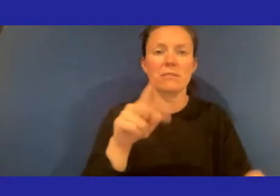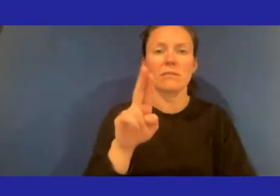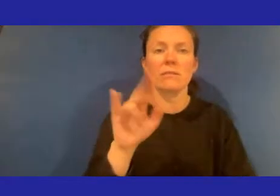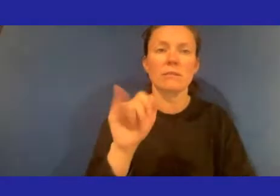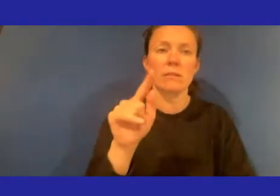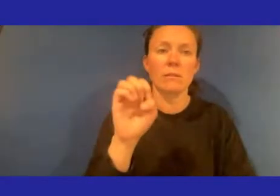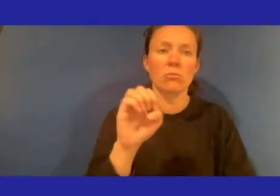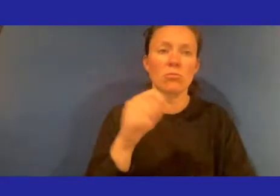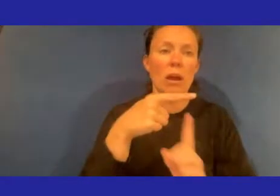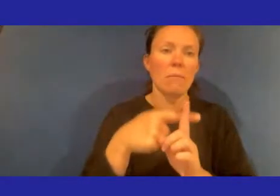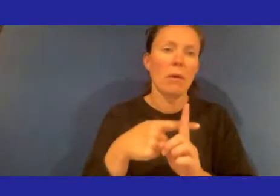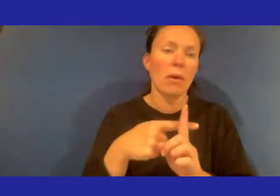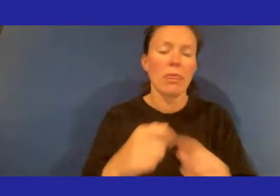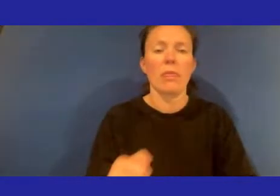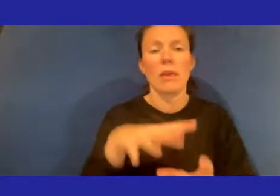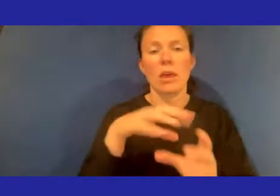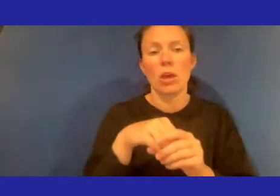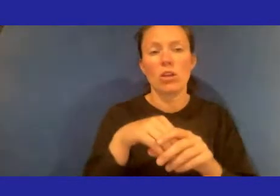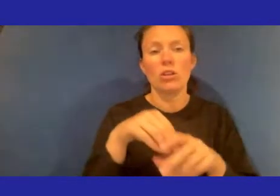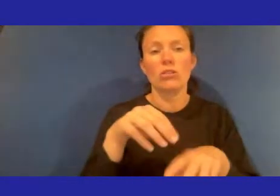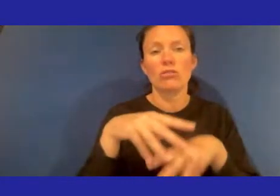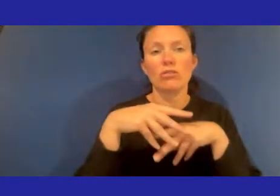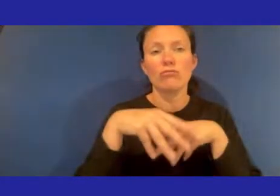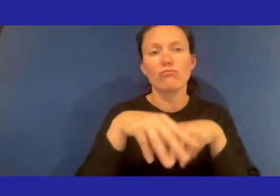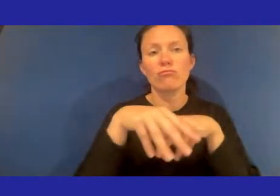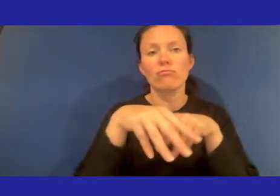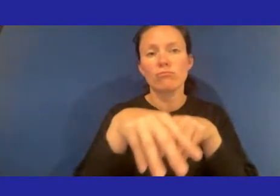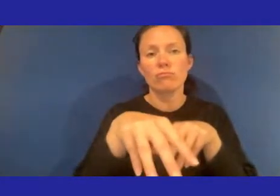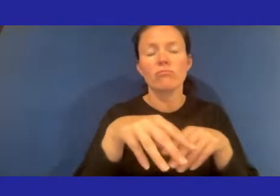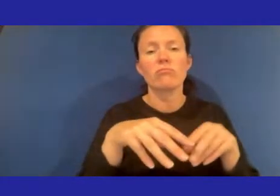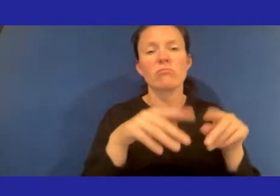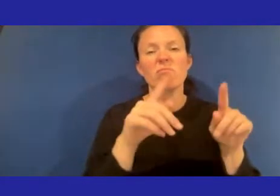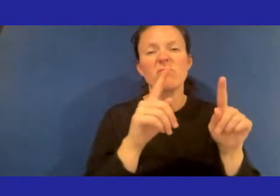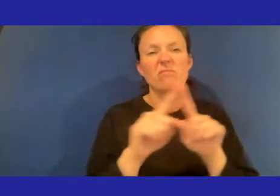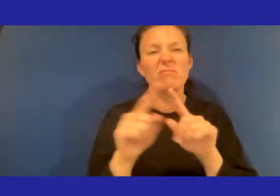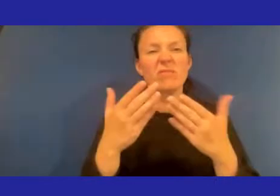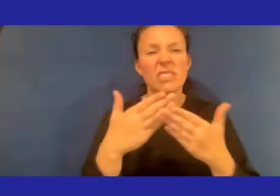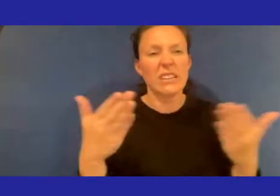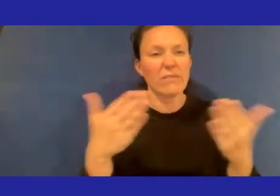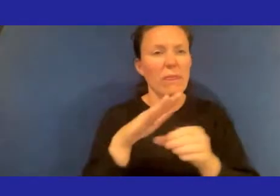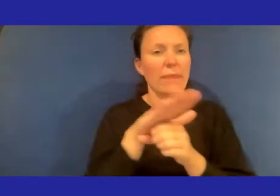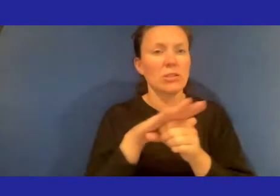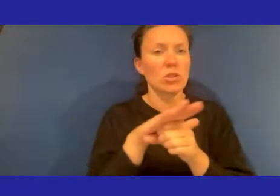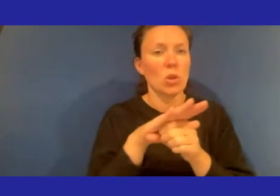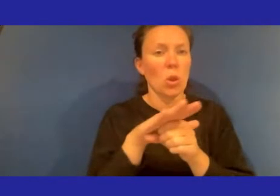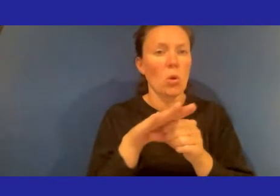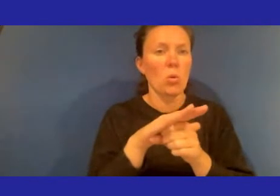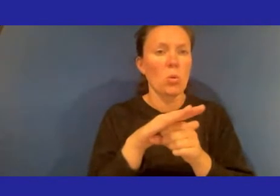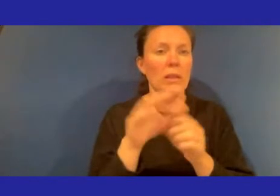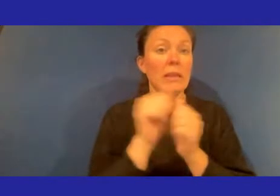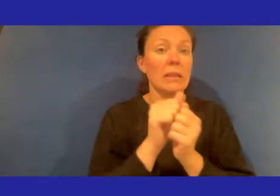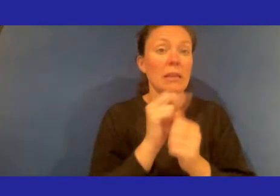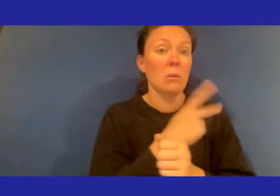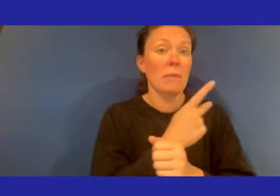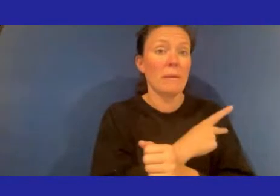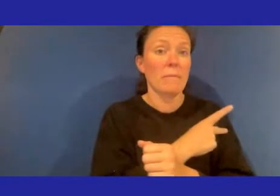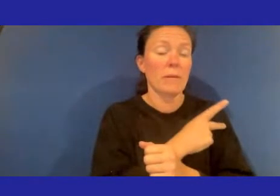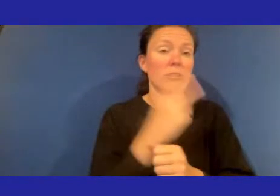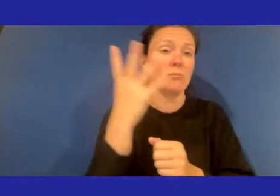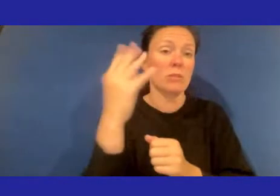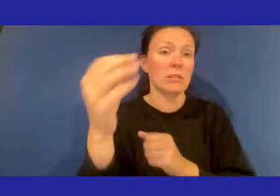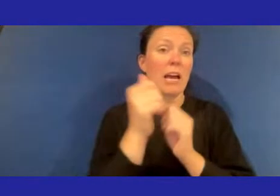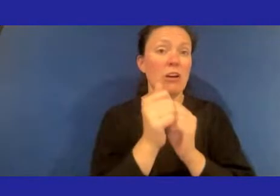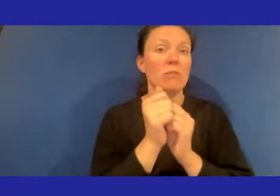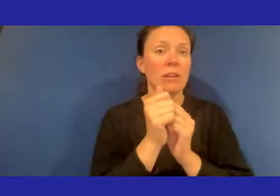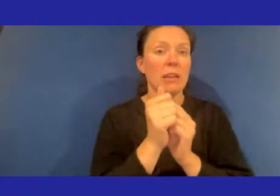including marching in the parade and doing things locally with their patients and with their